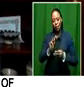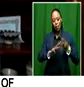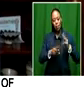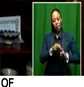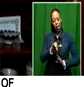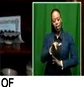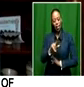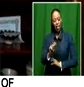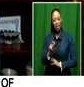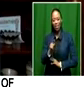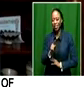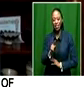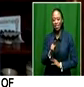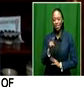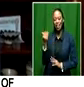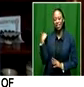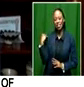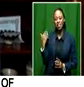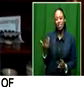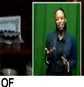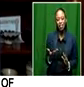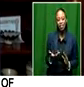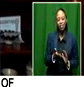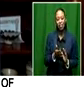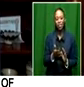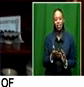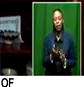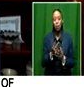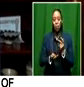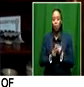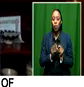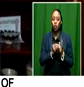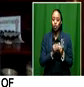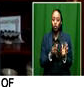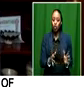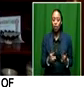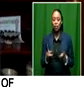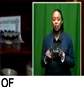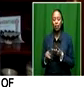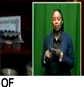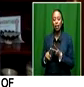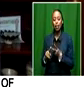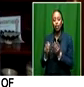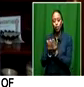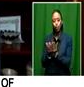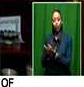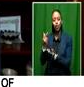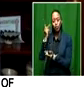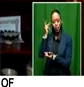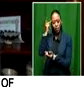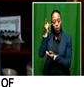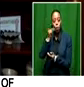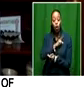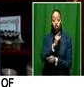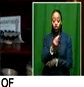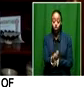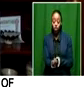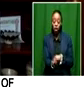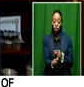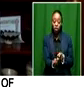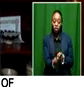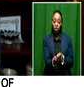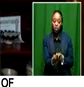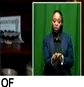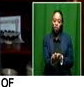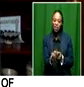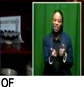served as a detractor, sort of both for learners, for schools, and for parents. When a child is